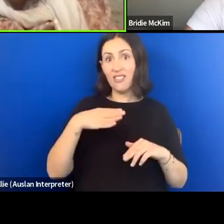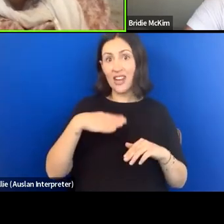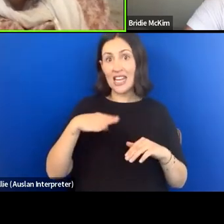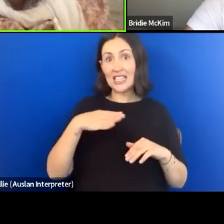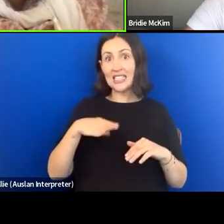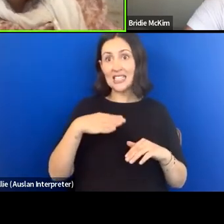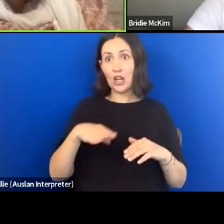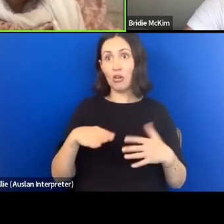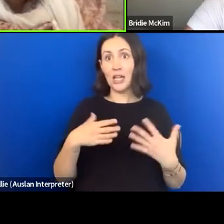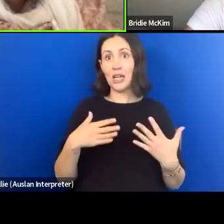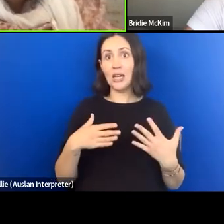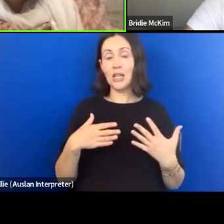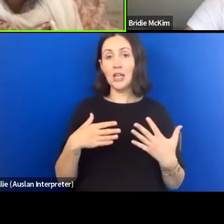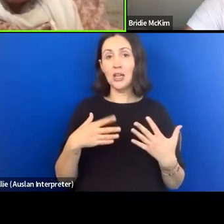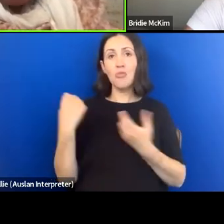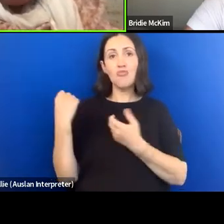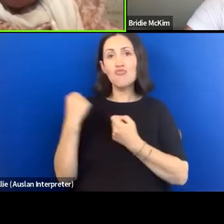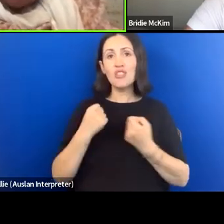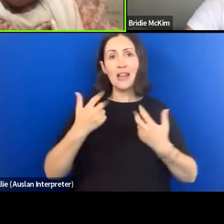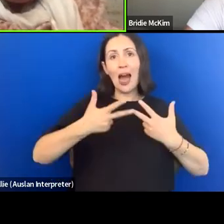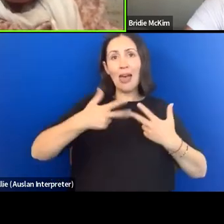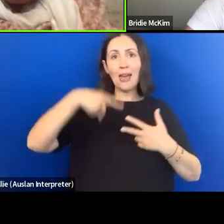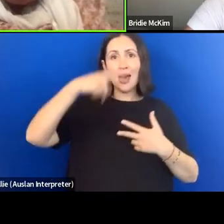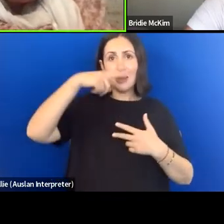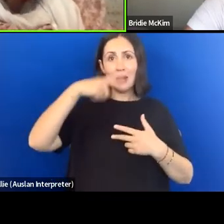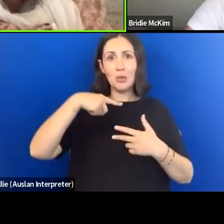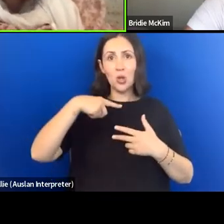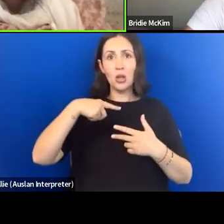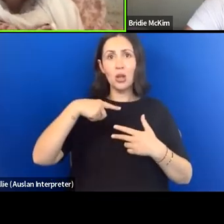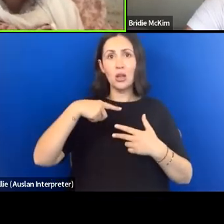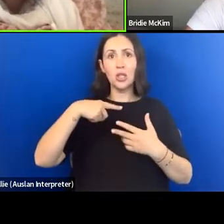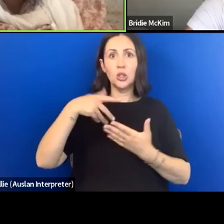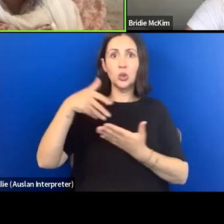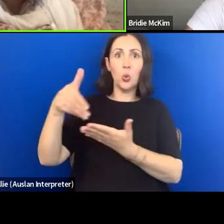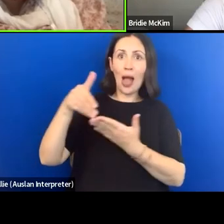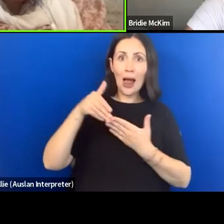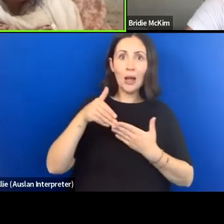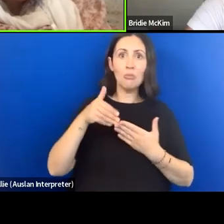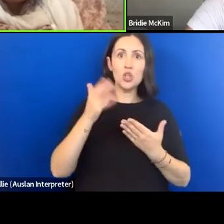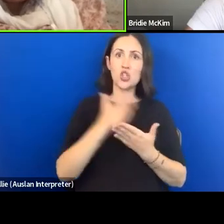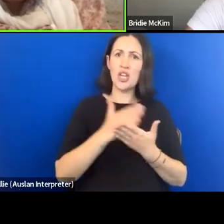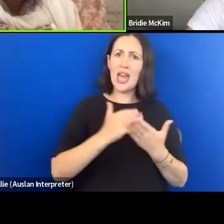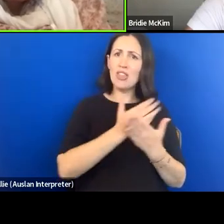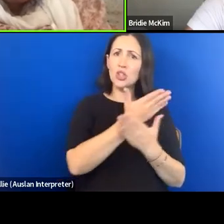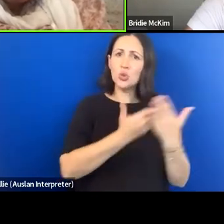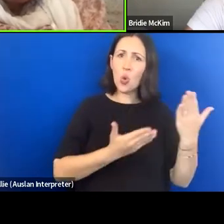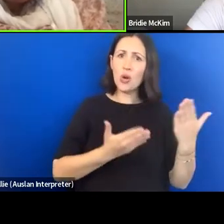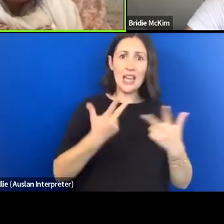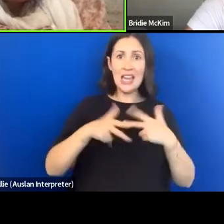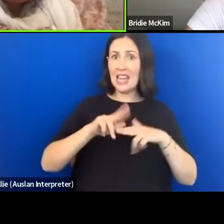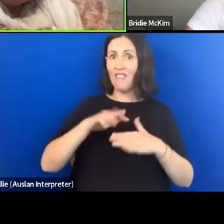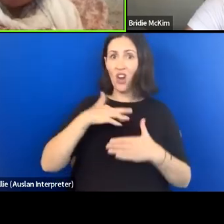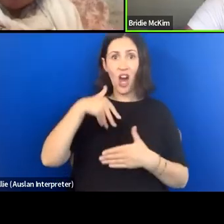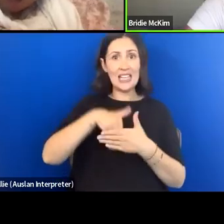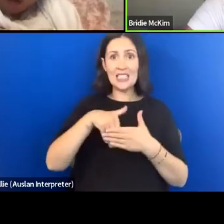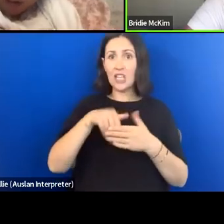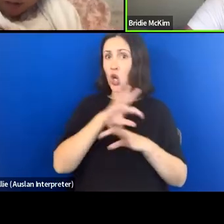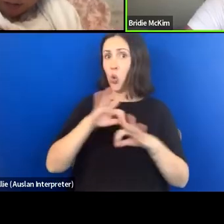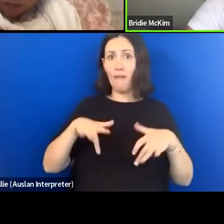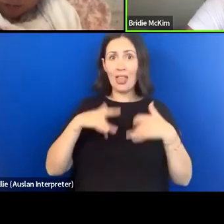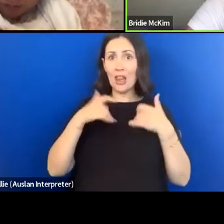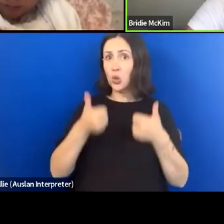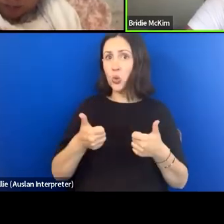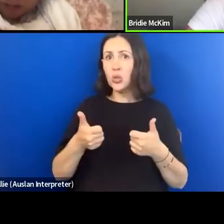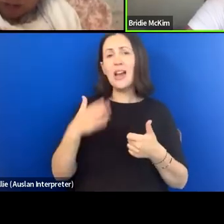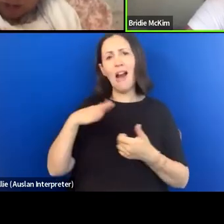where else can I go, both for my own support, but also to refer people on? Yeah,